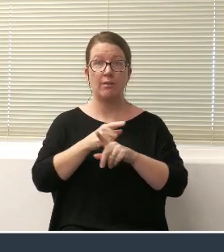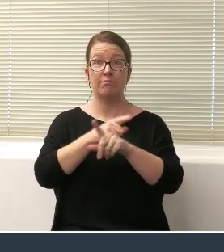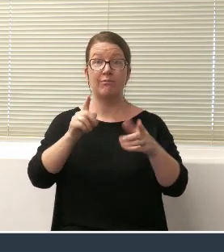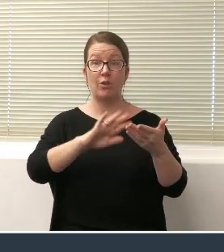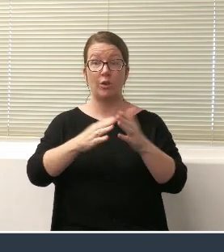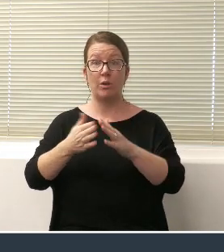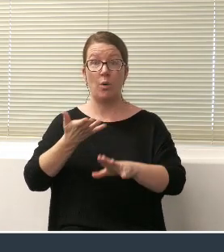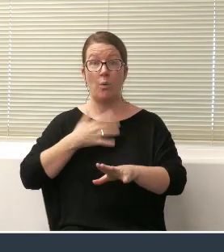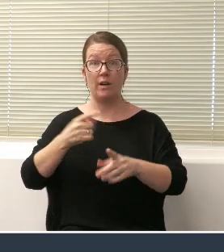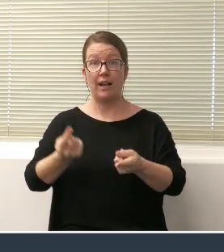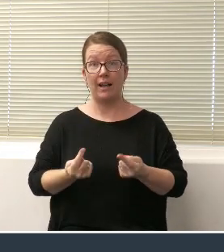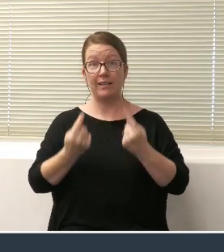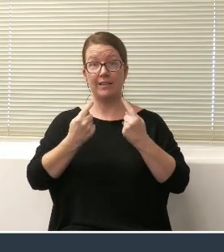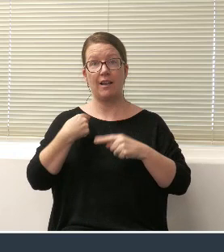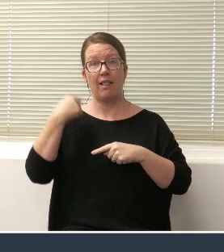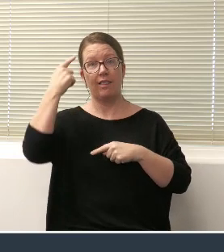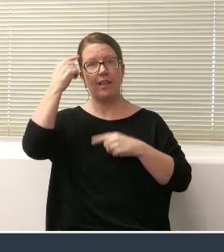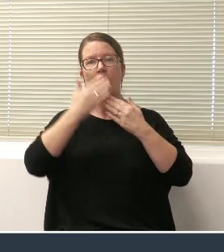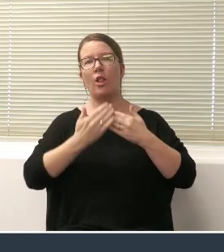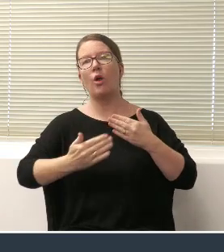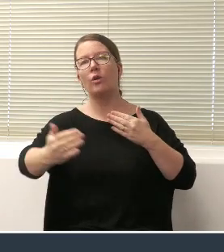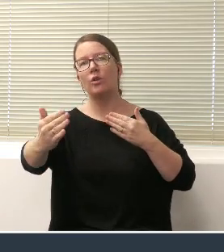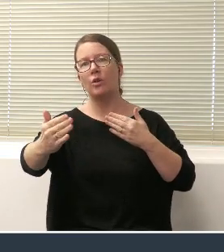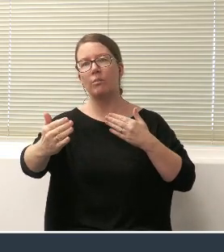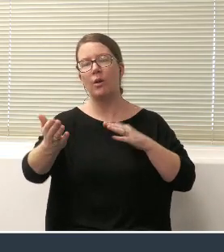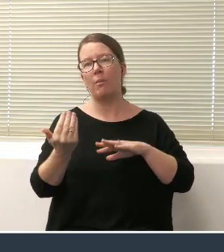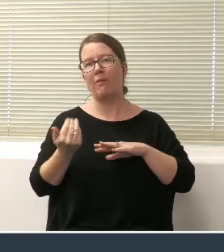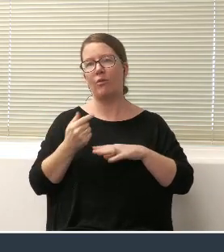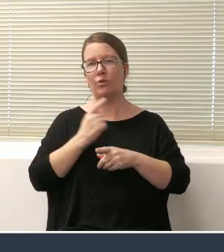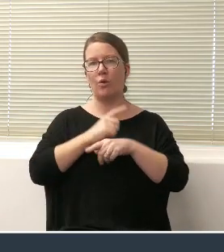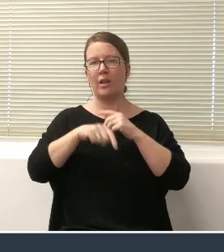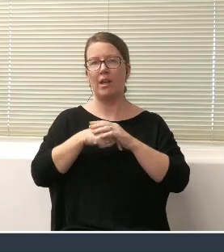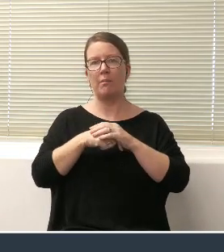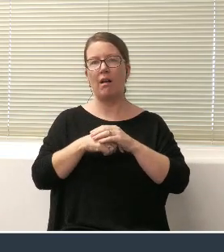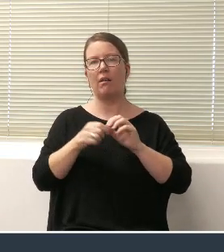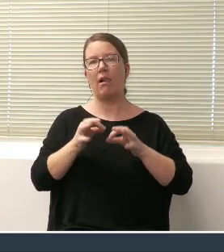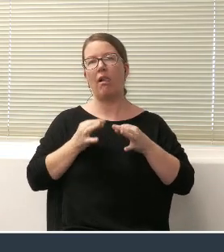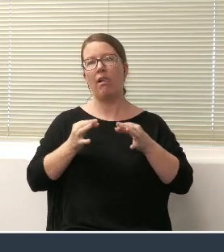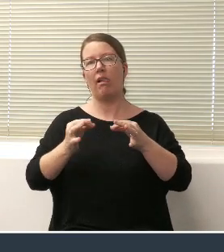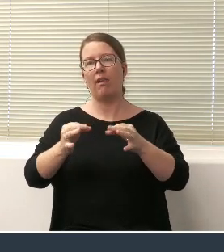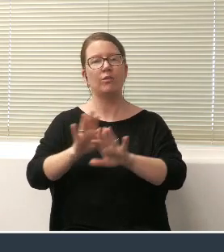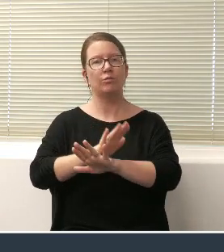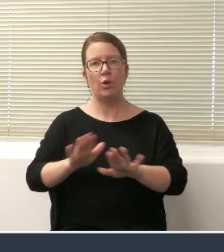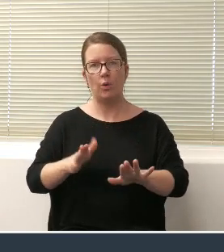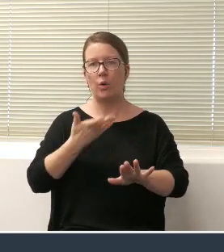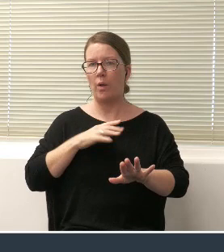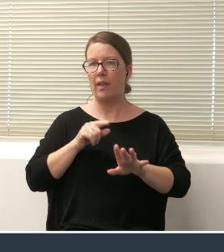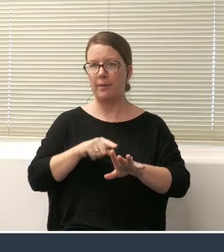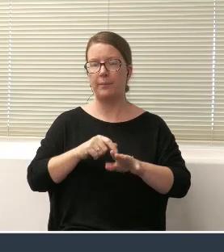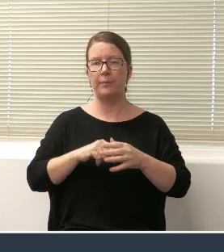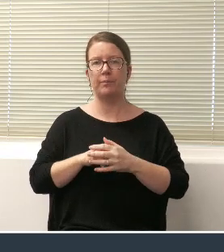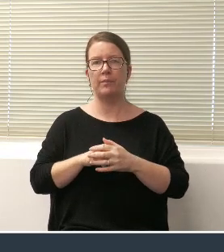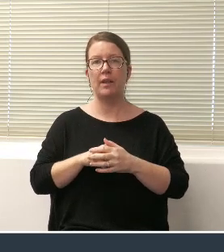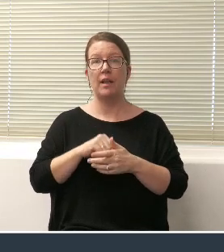They don't task us to kick the can down the road, as rightly said by Councillor Gregg. So if we don't proceed with this, you still